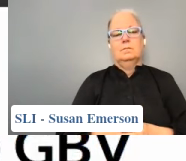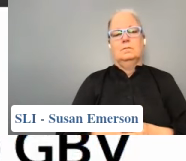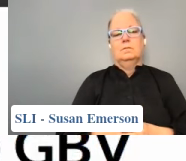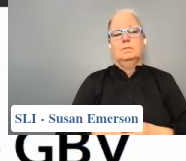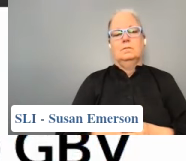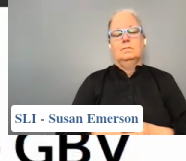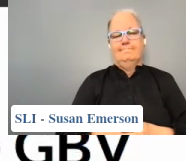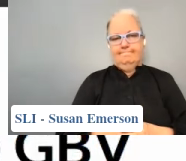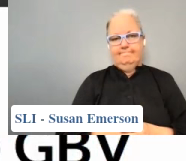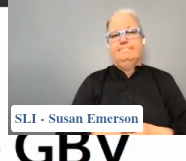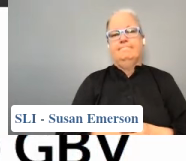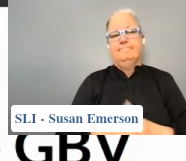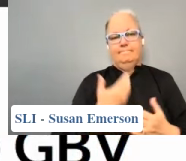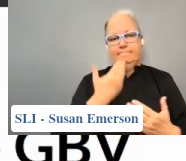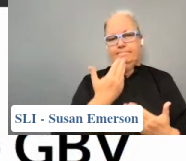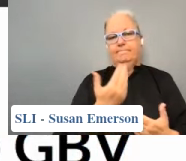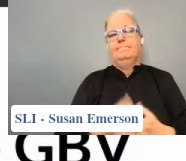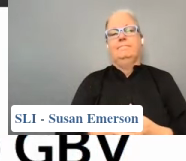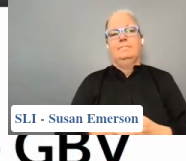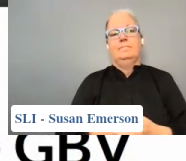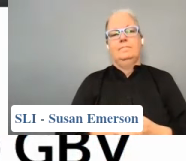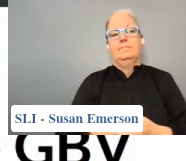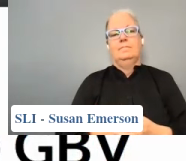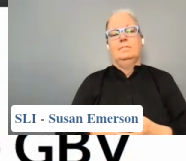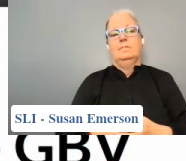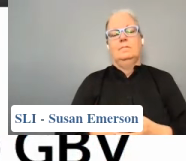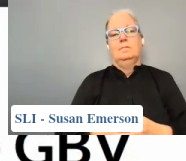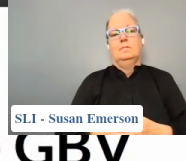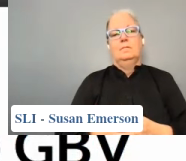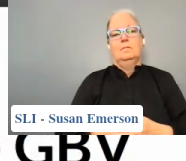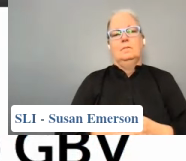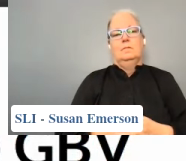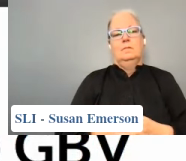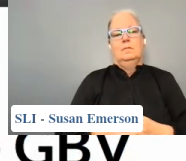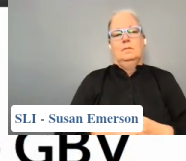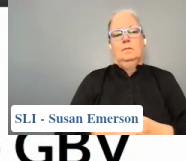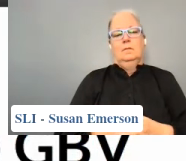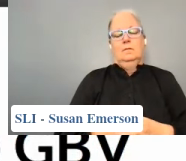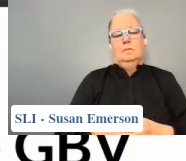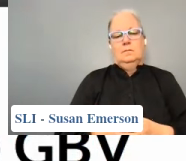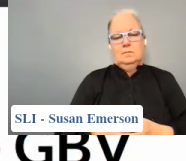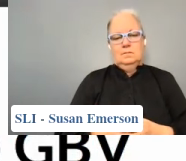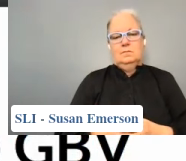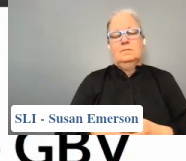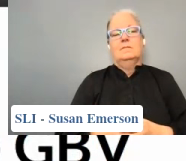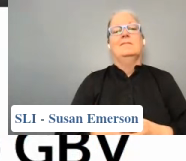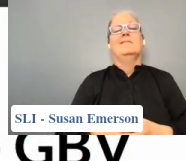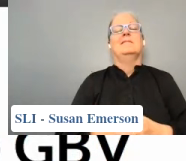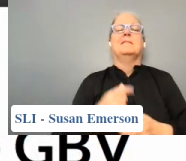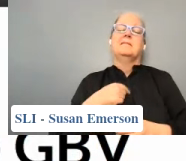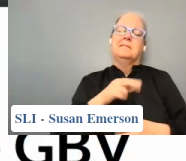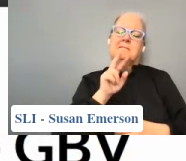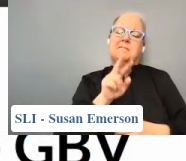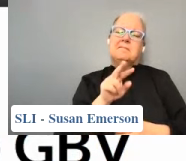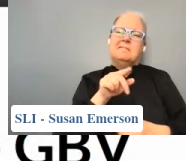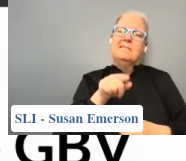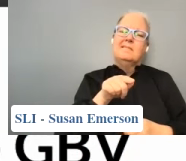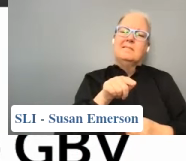Thank you. So we also glean from the literature some patterns around or findings